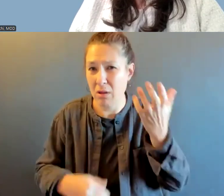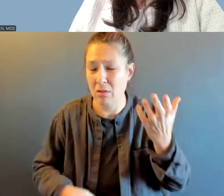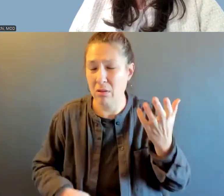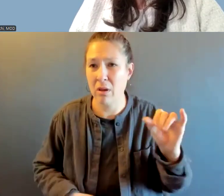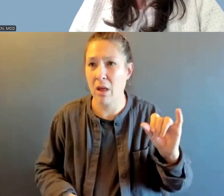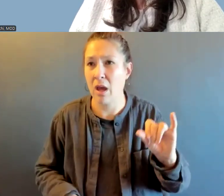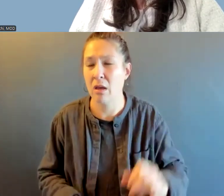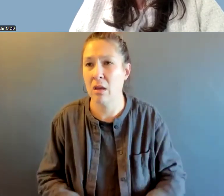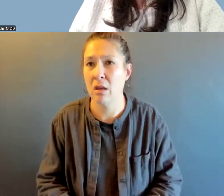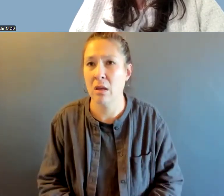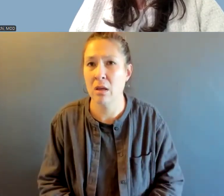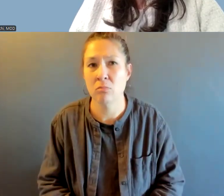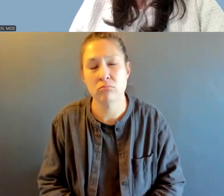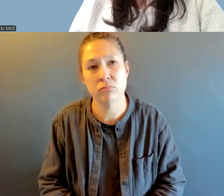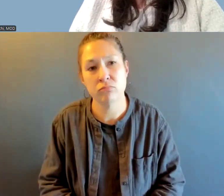you're going to get,